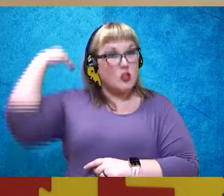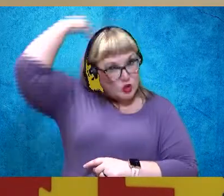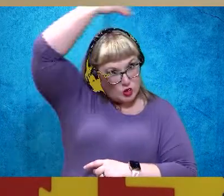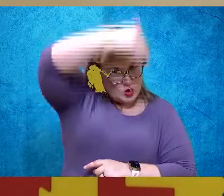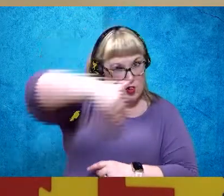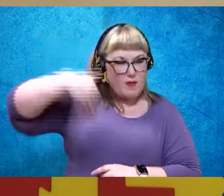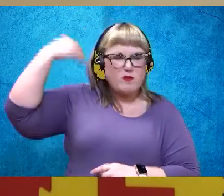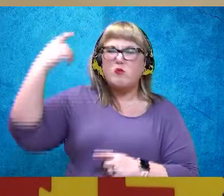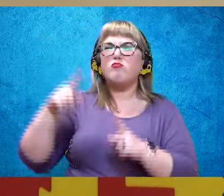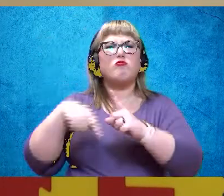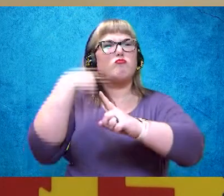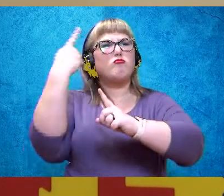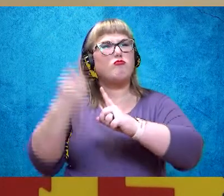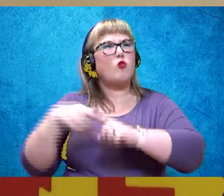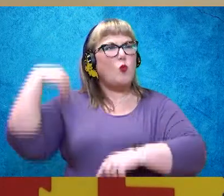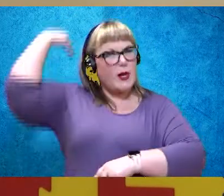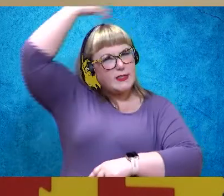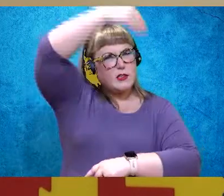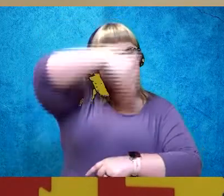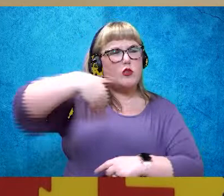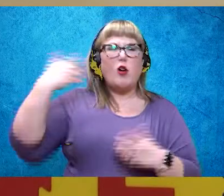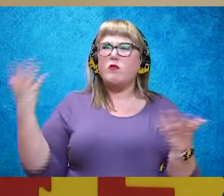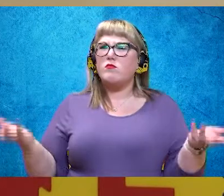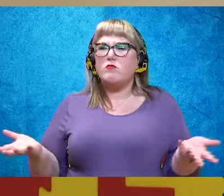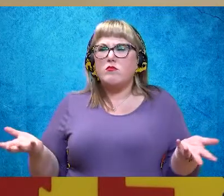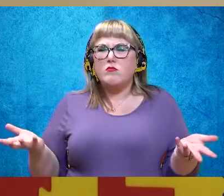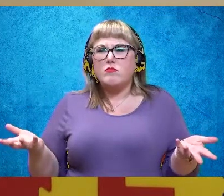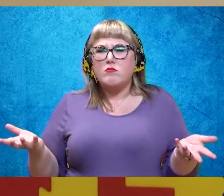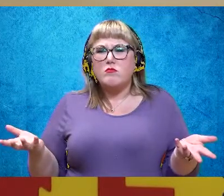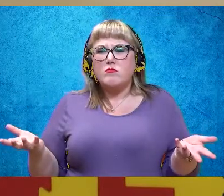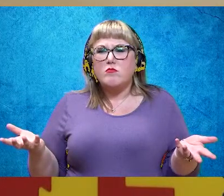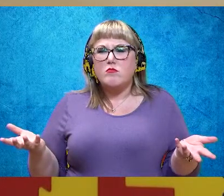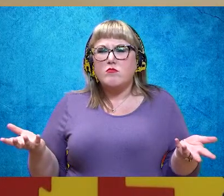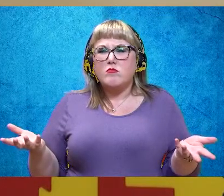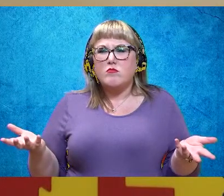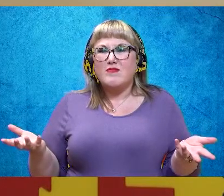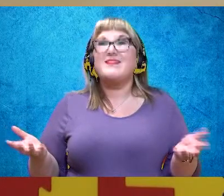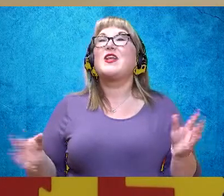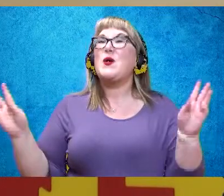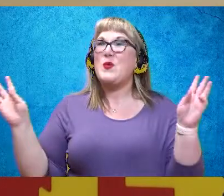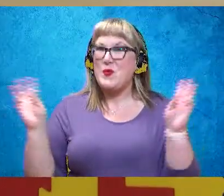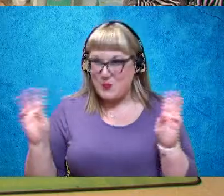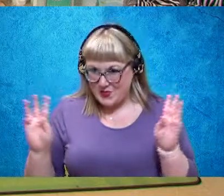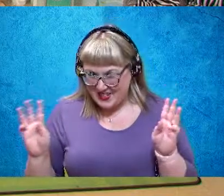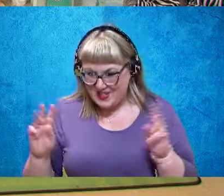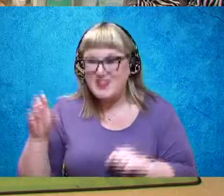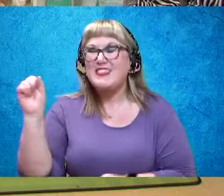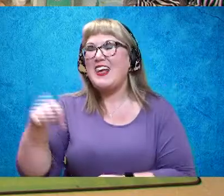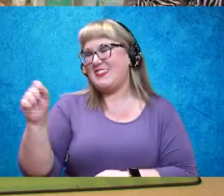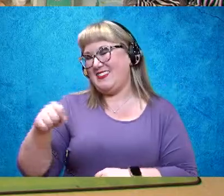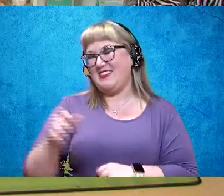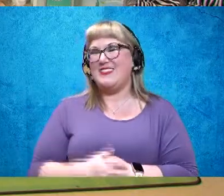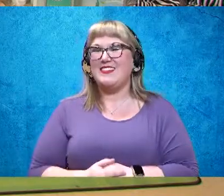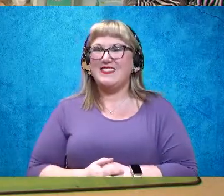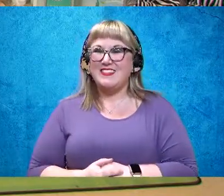do we have to wear a scarf around our neck? In which season? Winter, you're right.